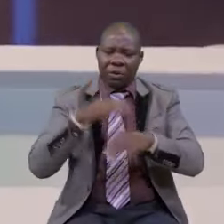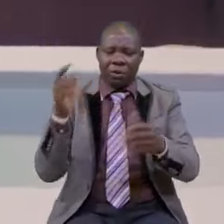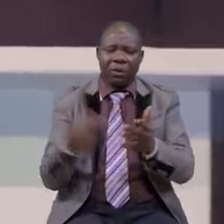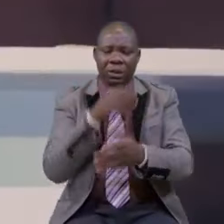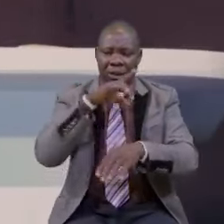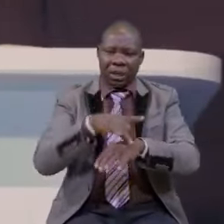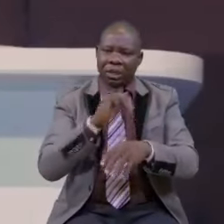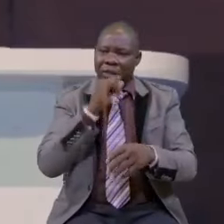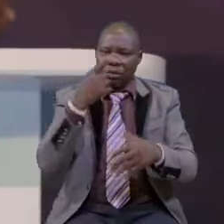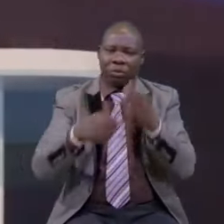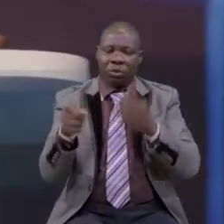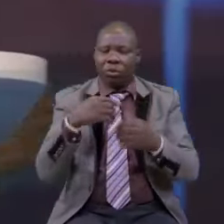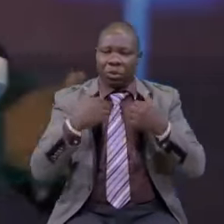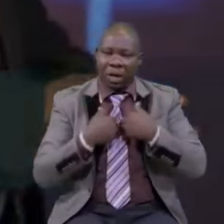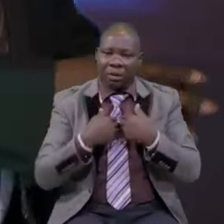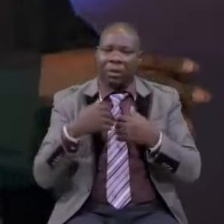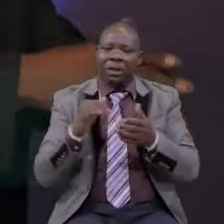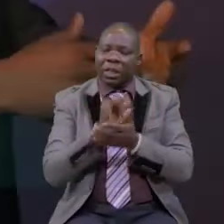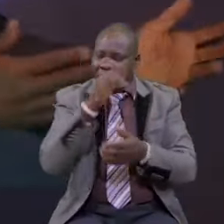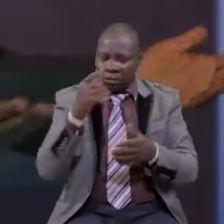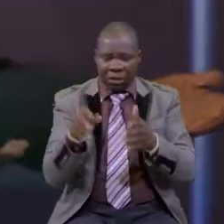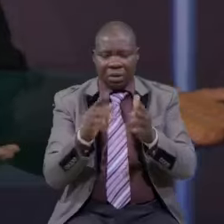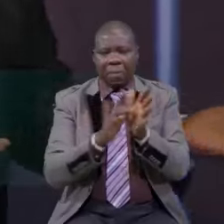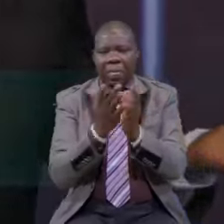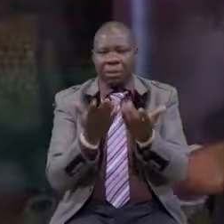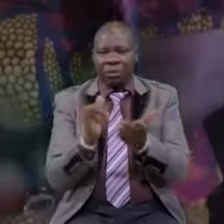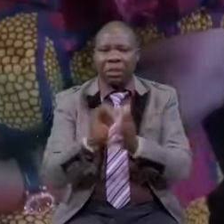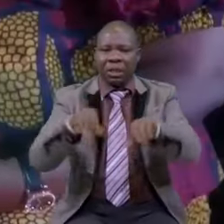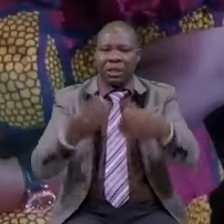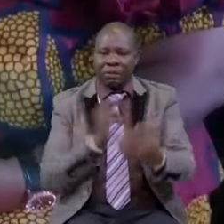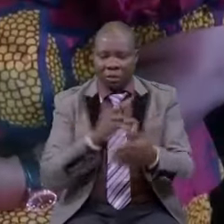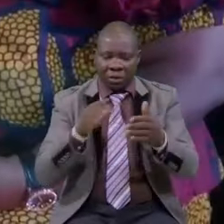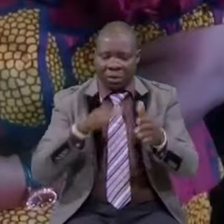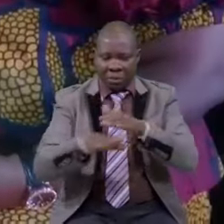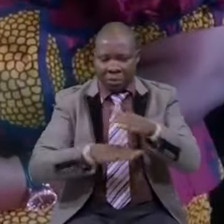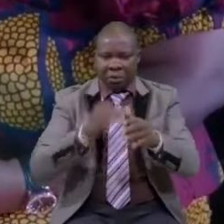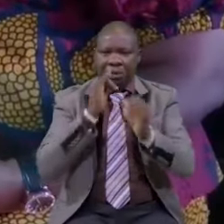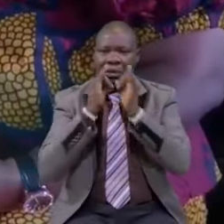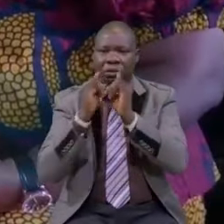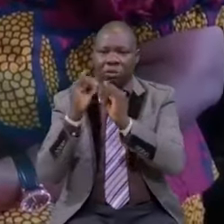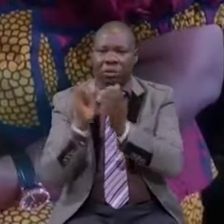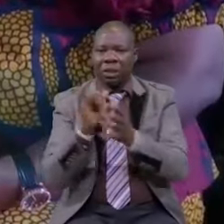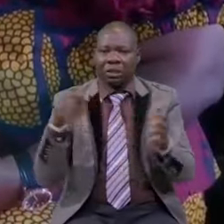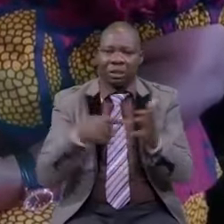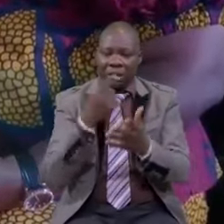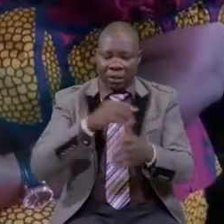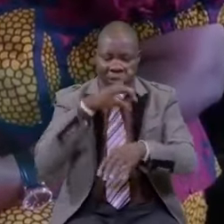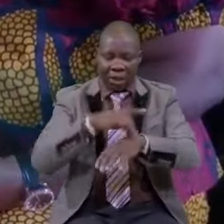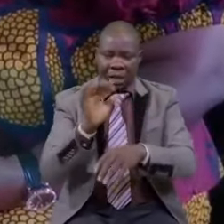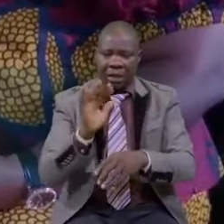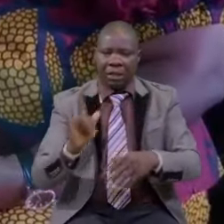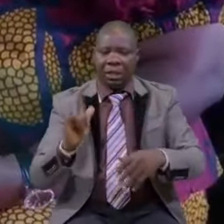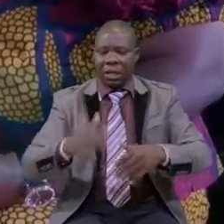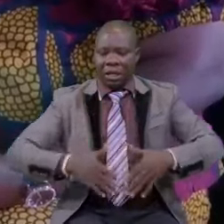us the basic instruction that this earthly life is not all. That this earthly life, when